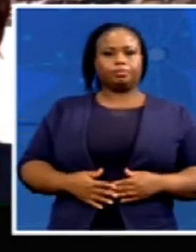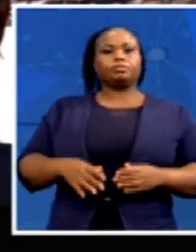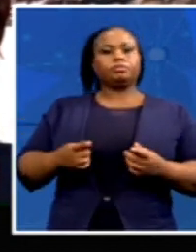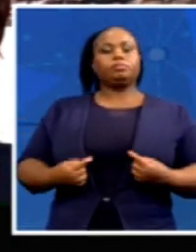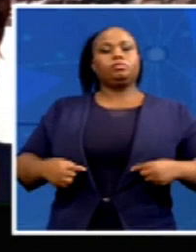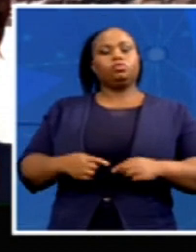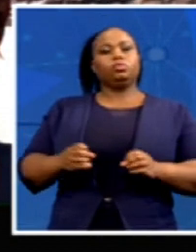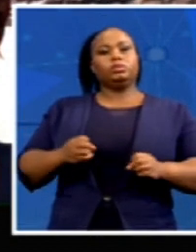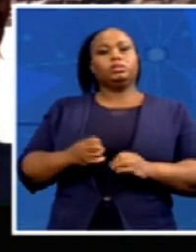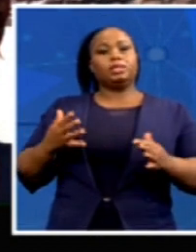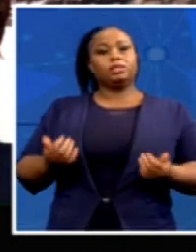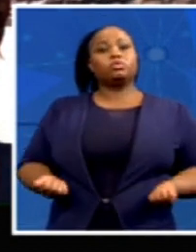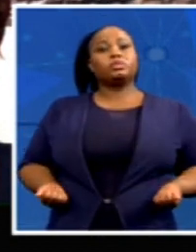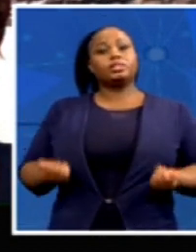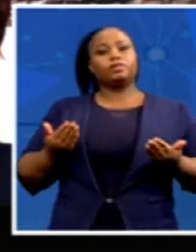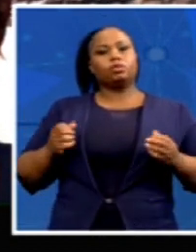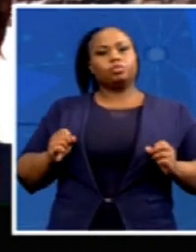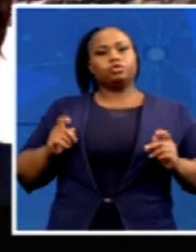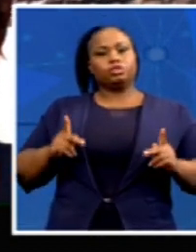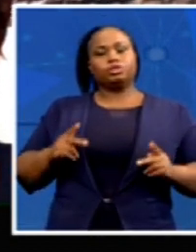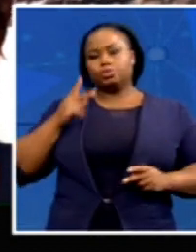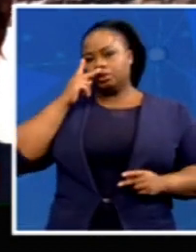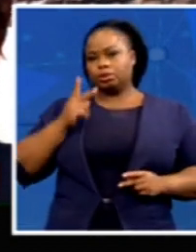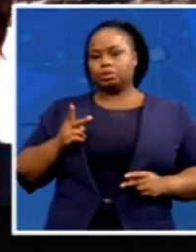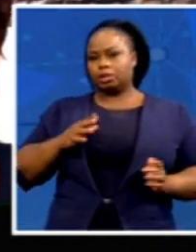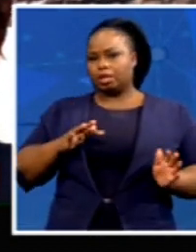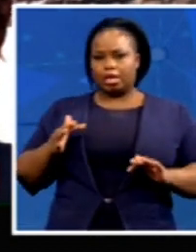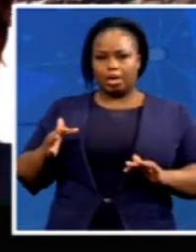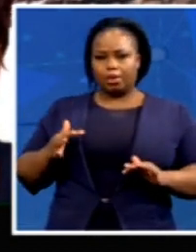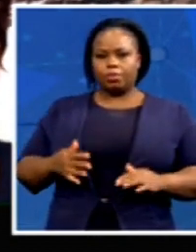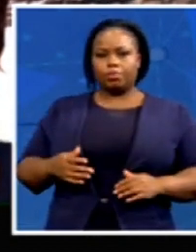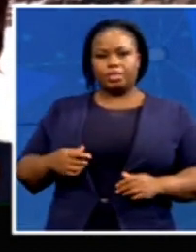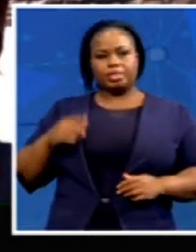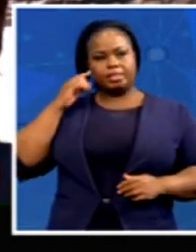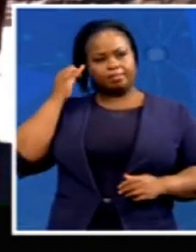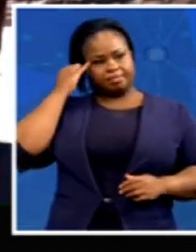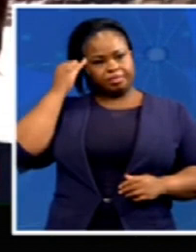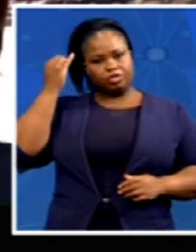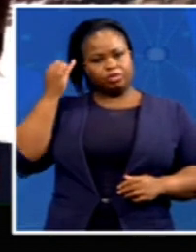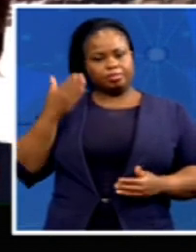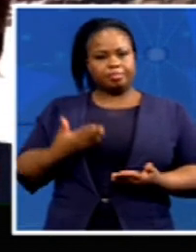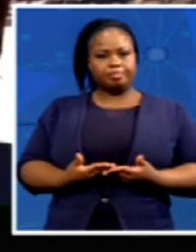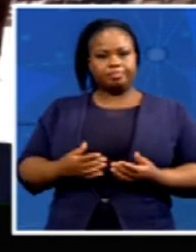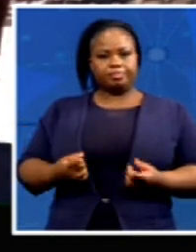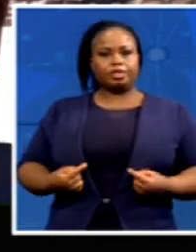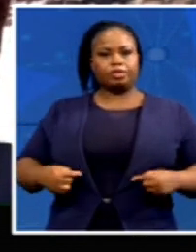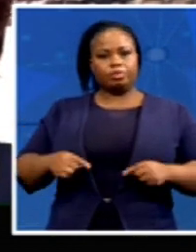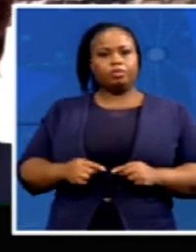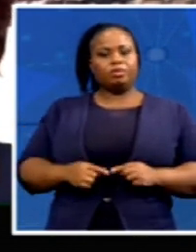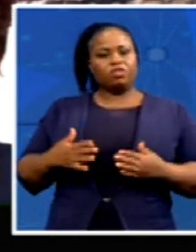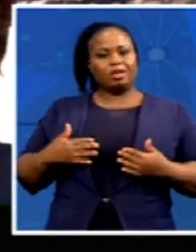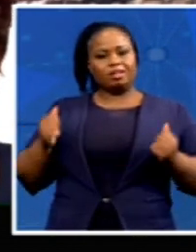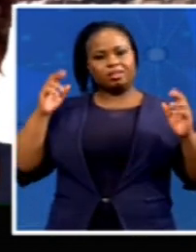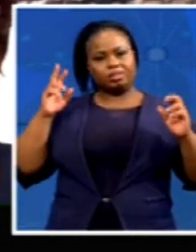on where we go to, or how we reimagine public health as a health issue, but also as an